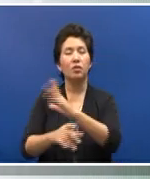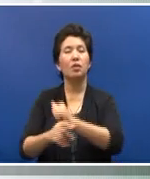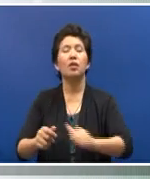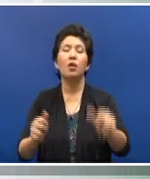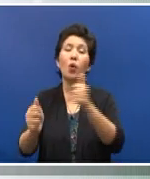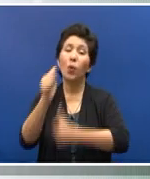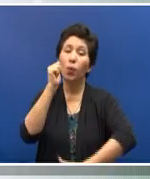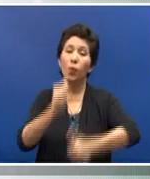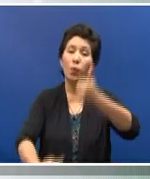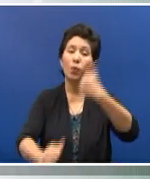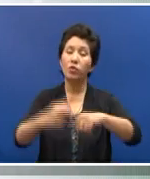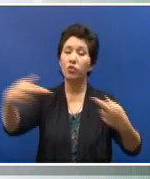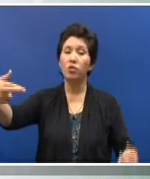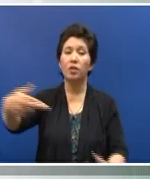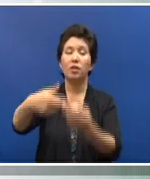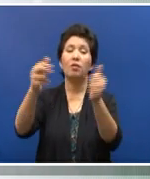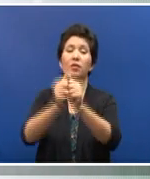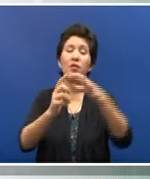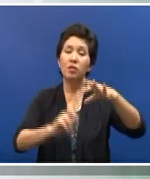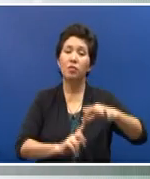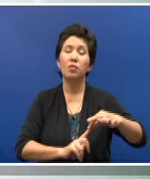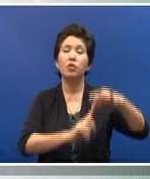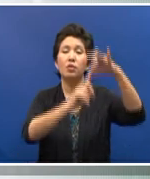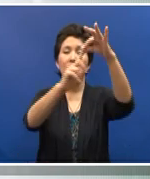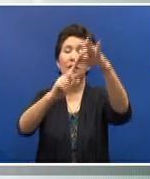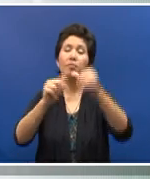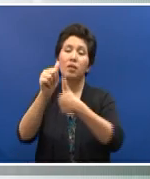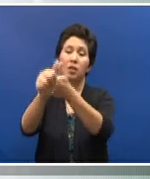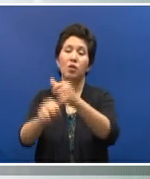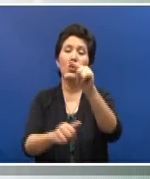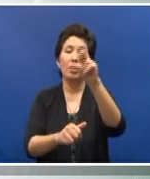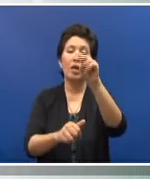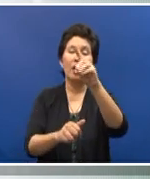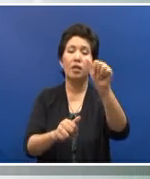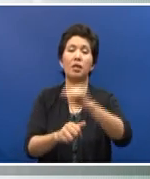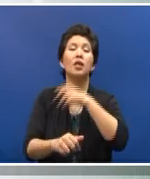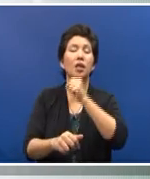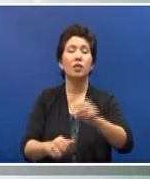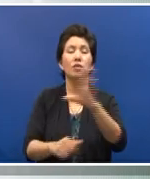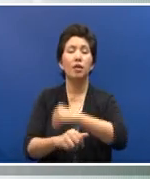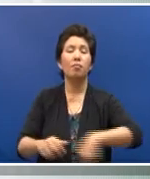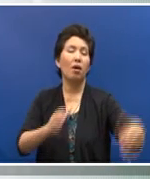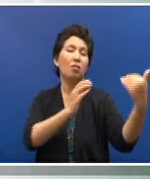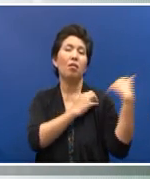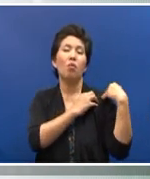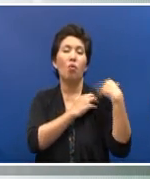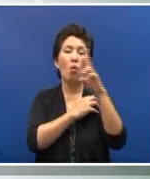which related to specialization by gender, by age, and by role.